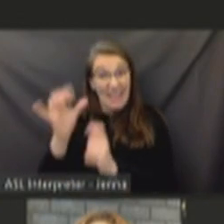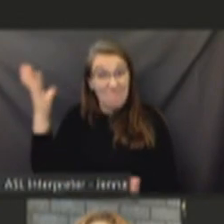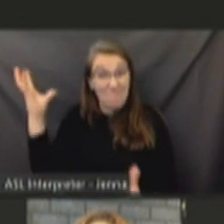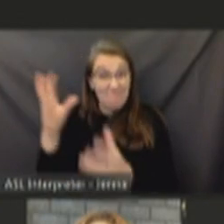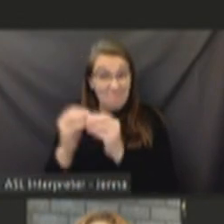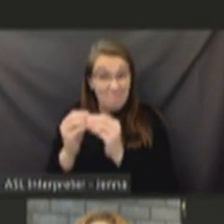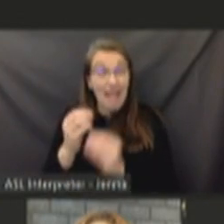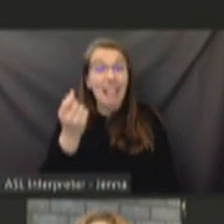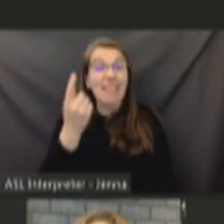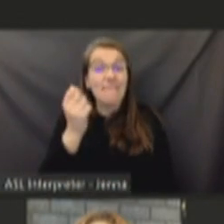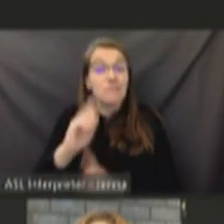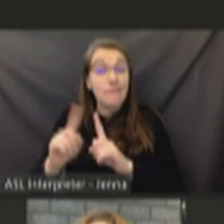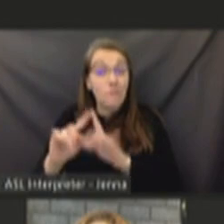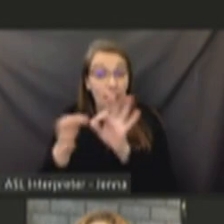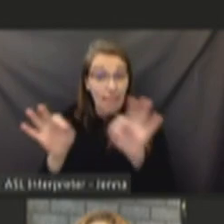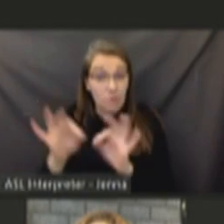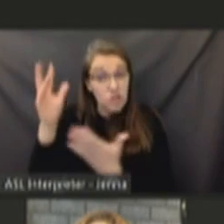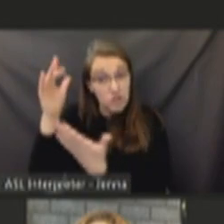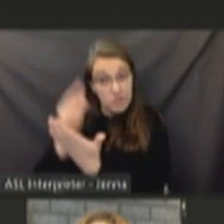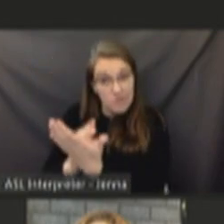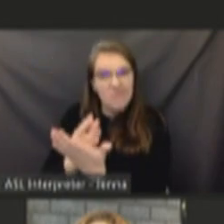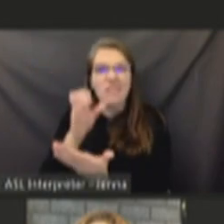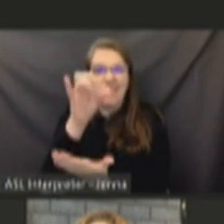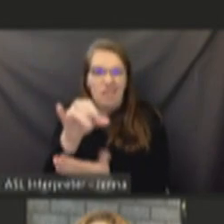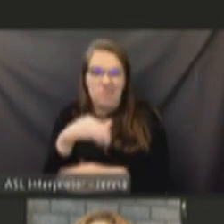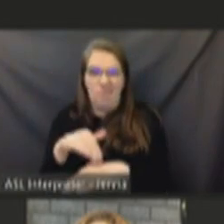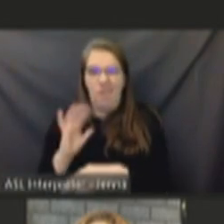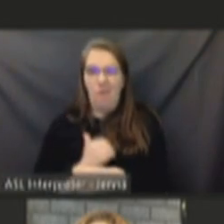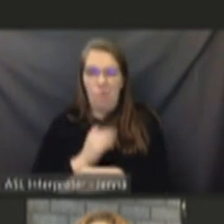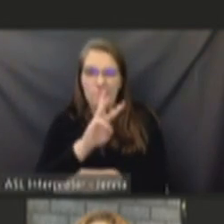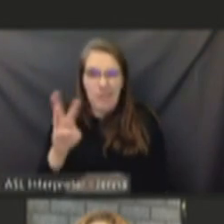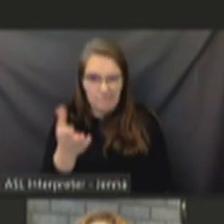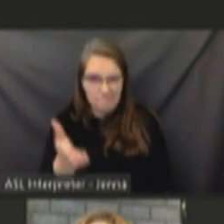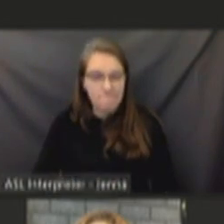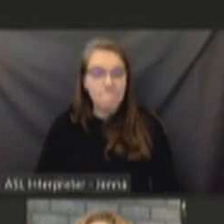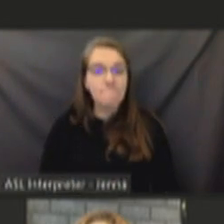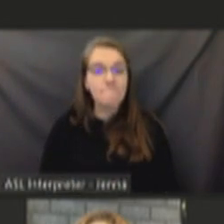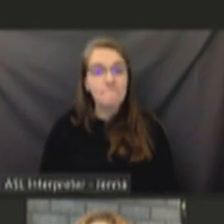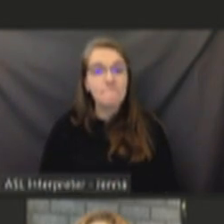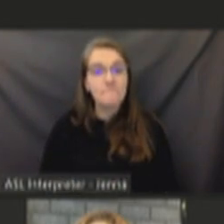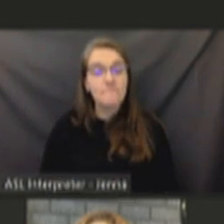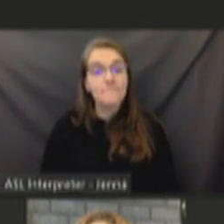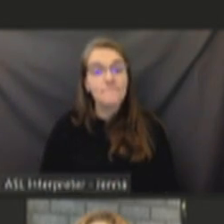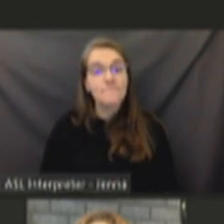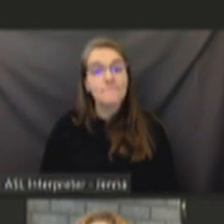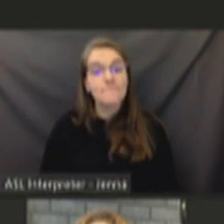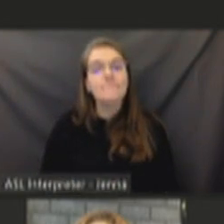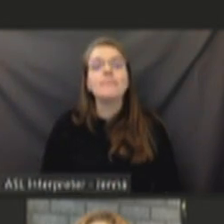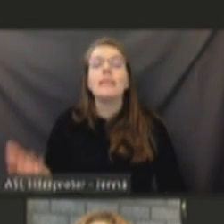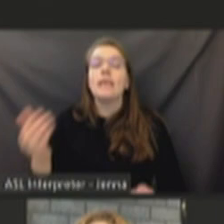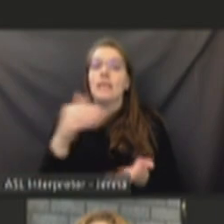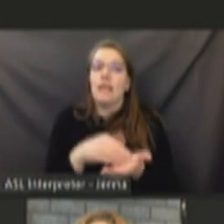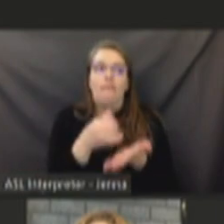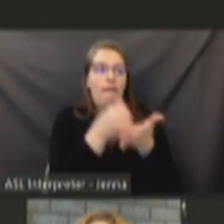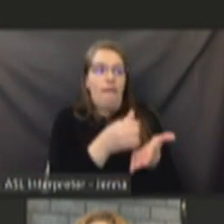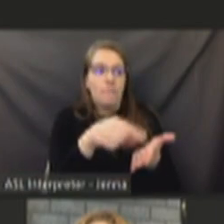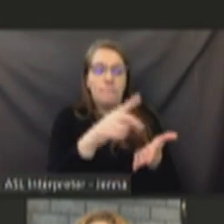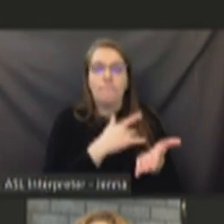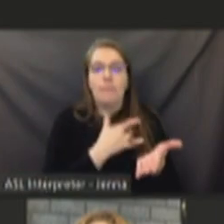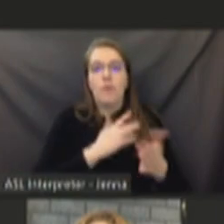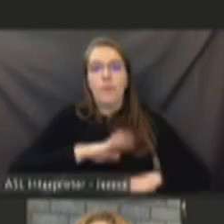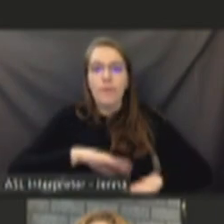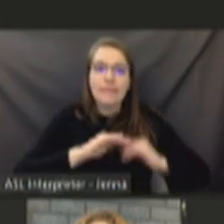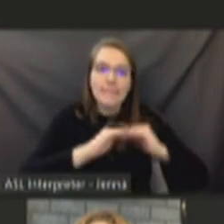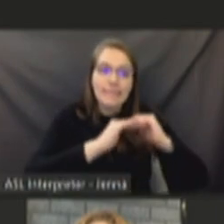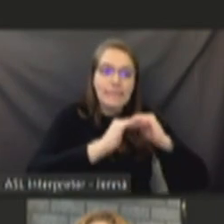this continues to be available on our website. And this provided a good sense, again, of stability for folks so that they know where to go to get